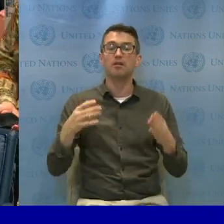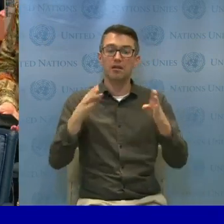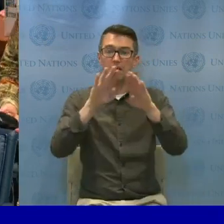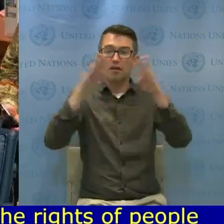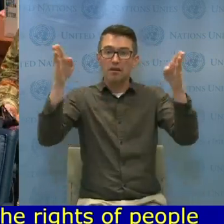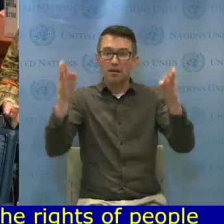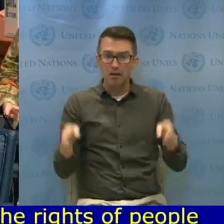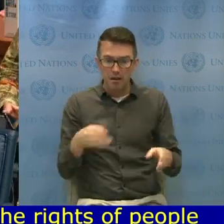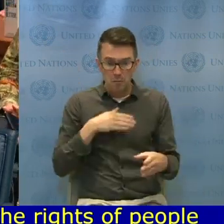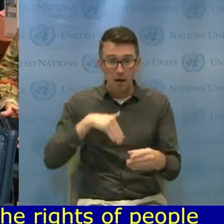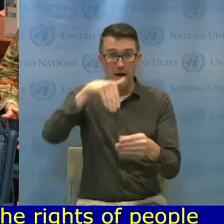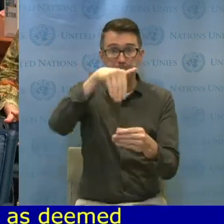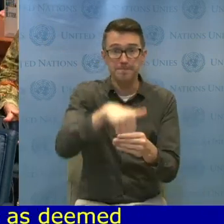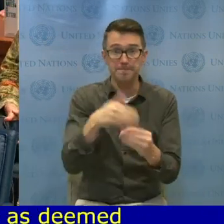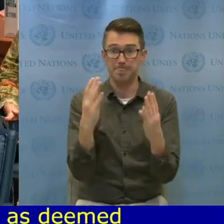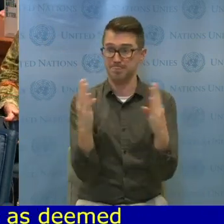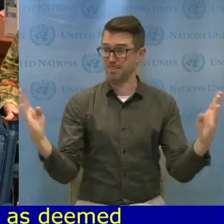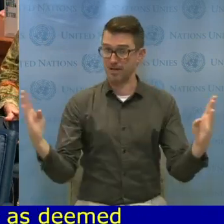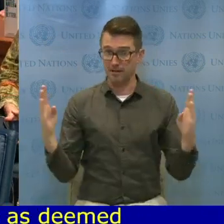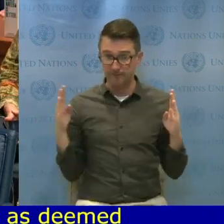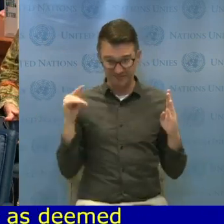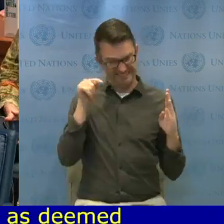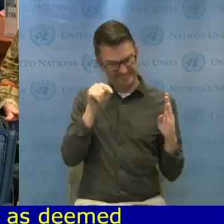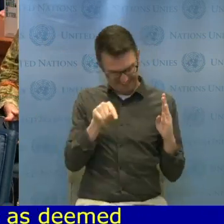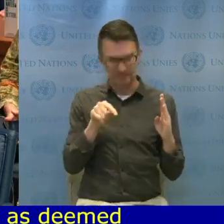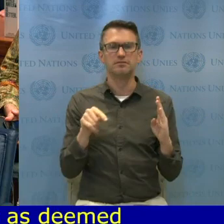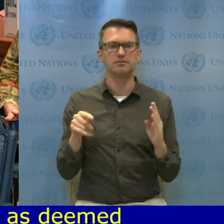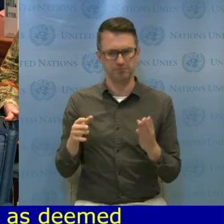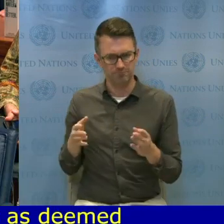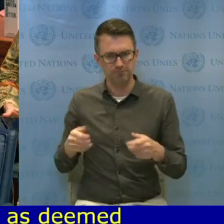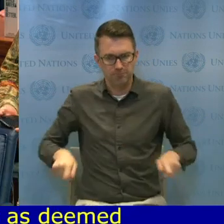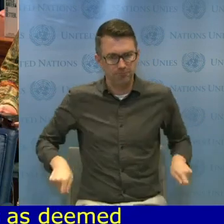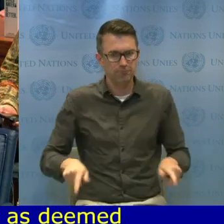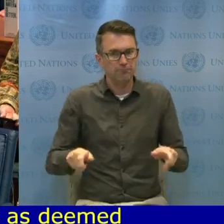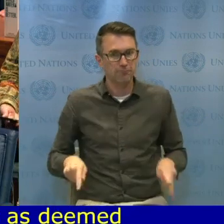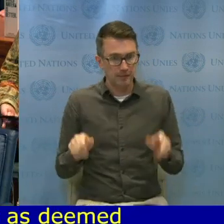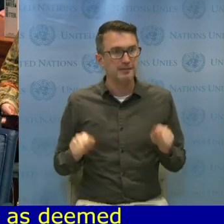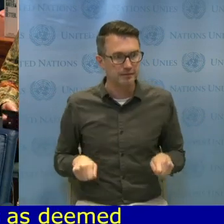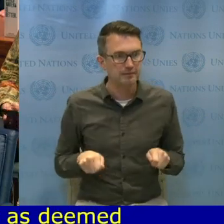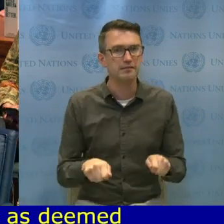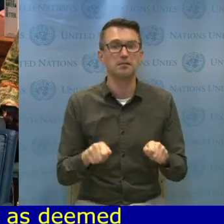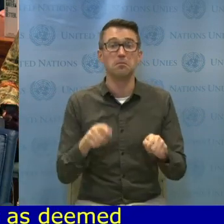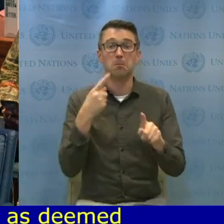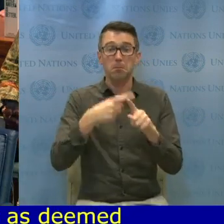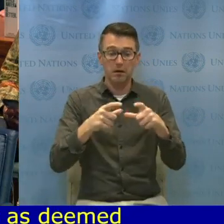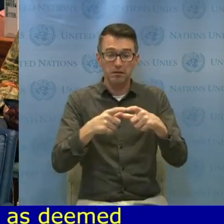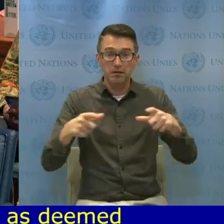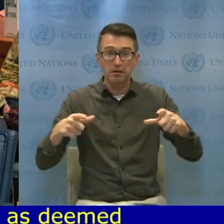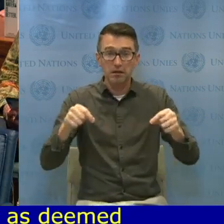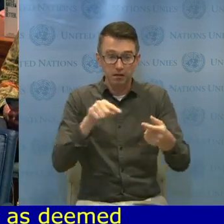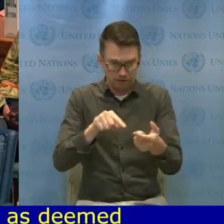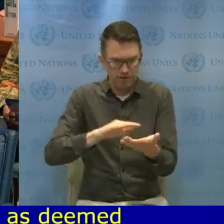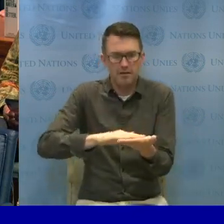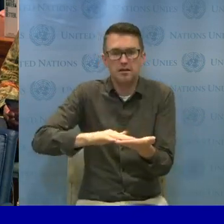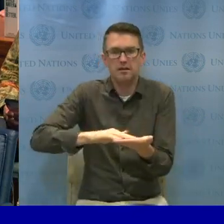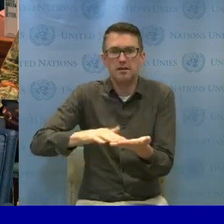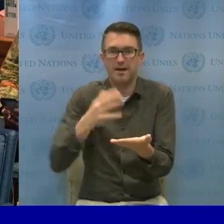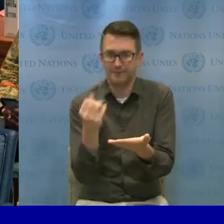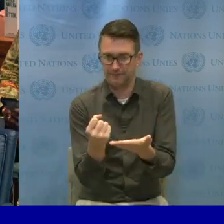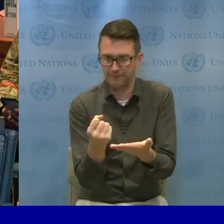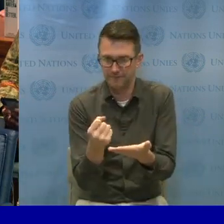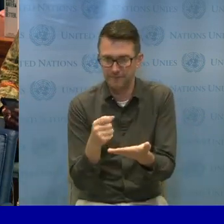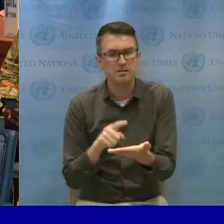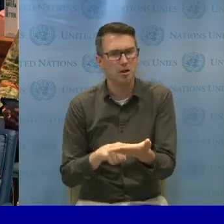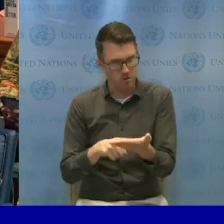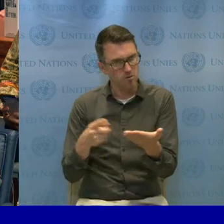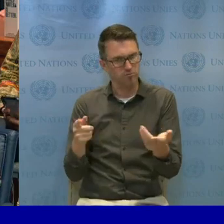you that Indonesia is at the final phase of establishing National Human Rights Commission for Persons with Disabilities, as